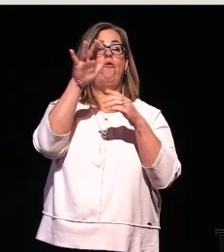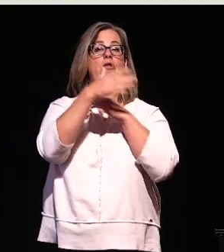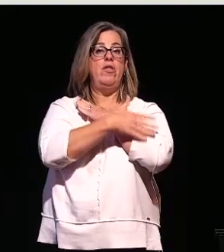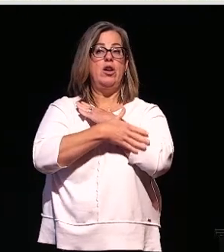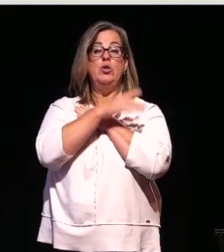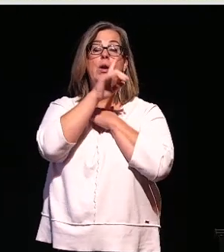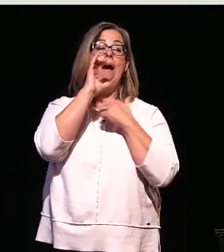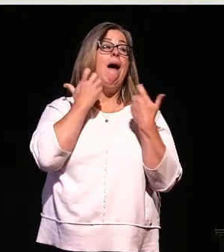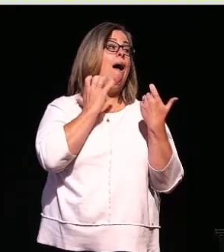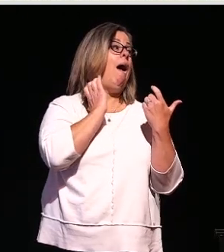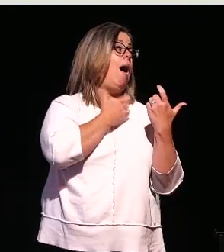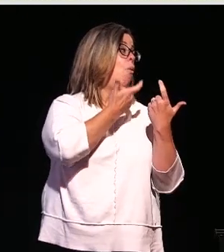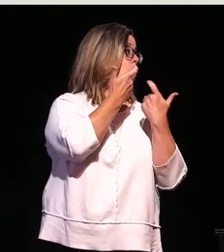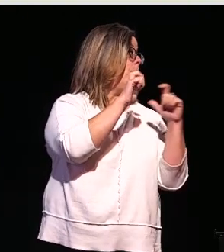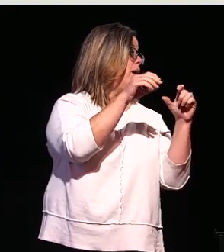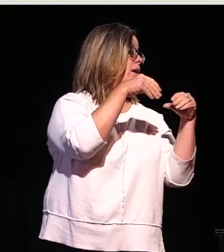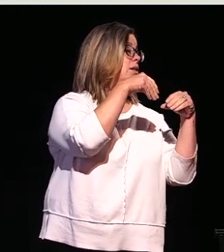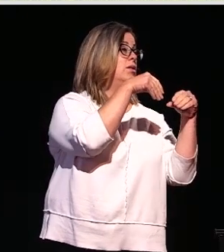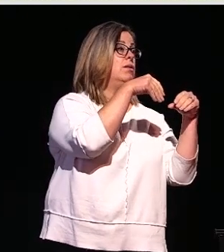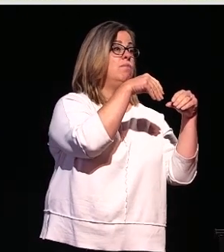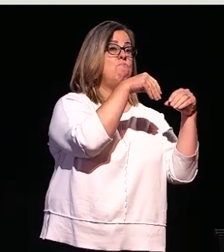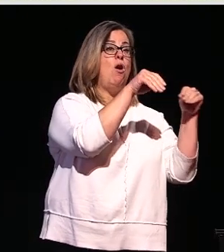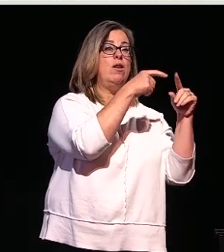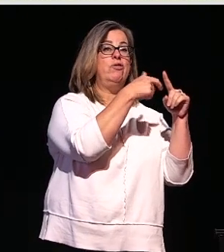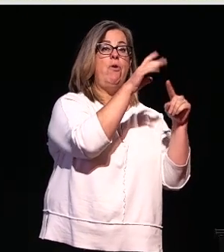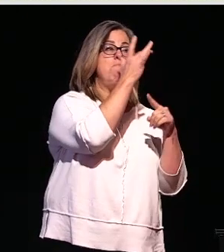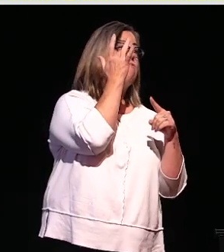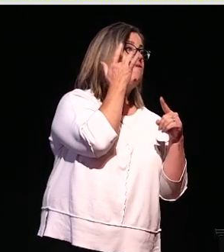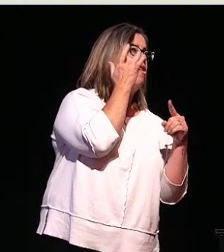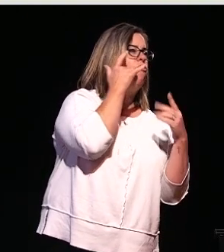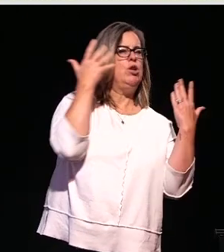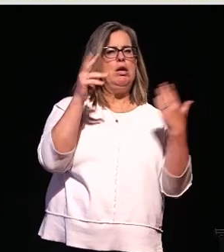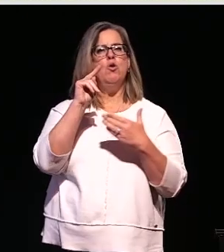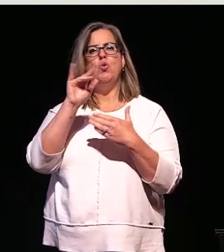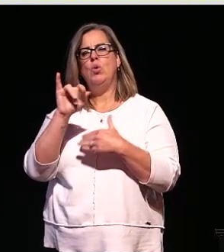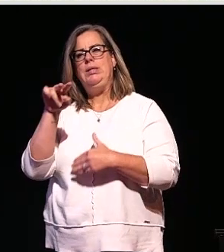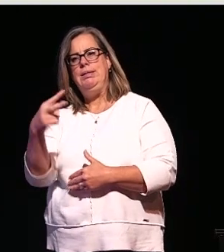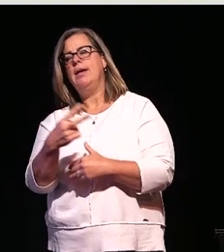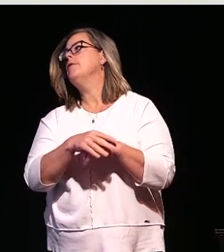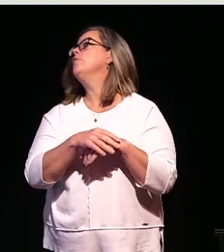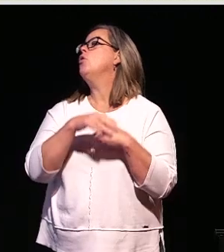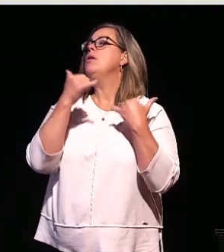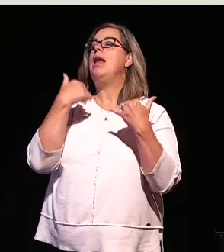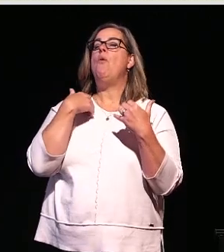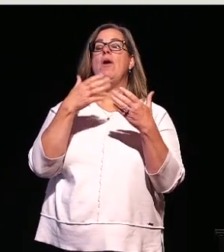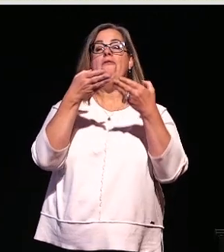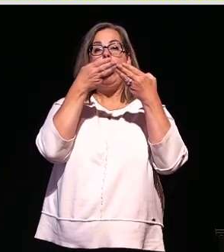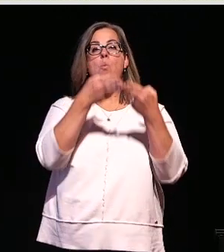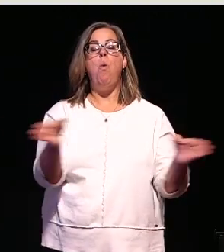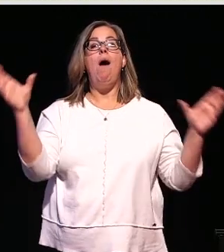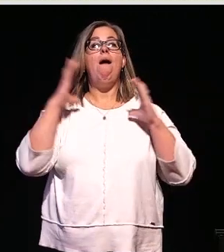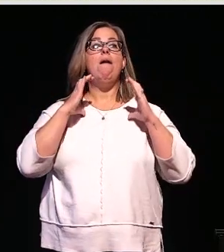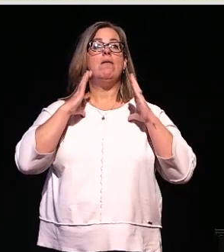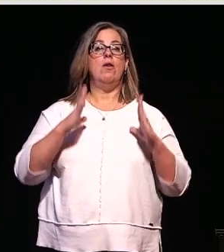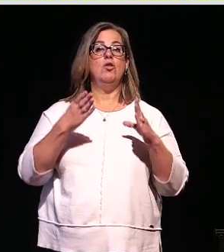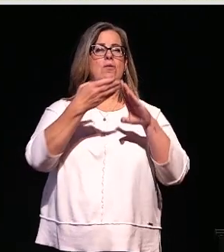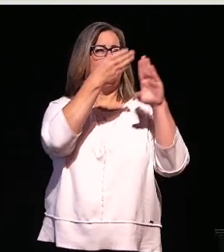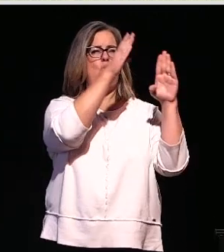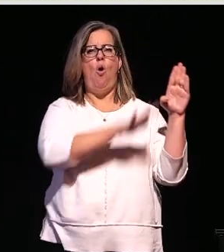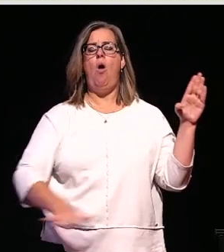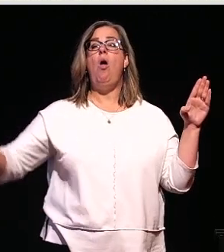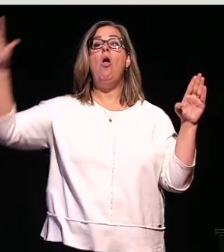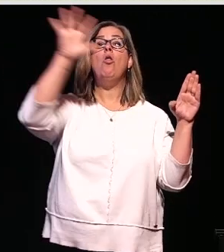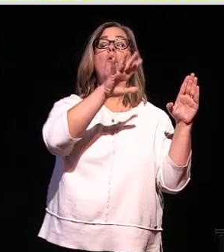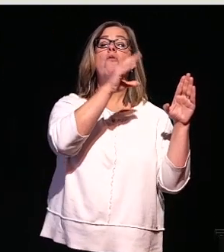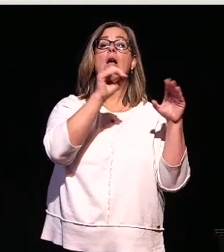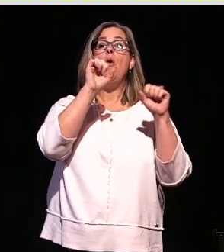California. So we can now take the learnings from this widespread customer base and apply them to our upcoming